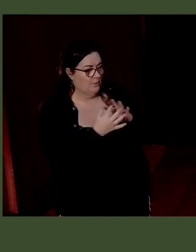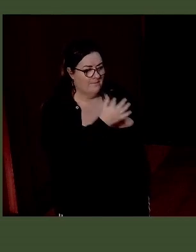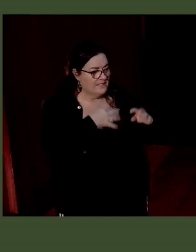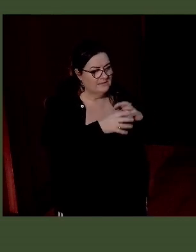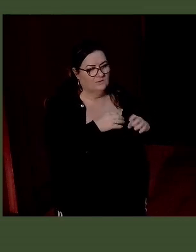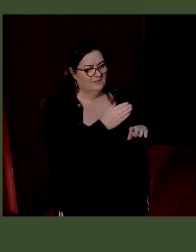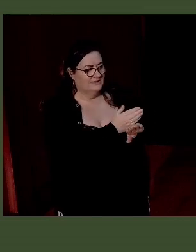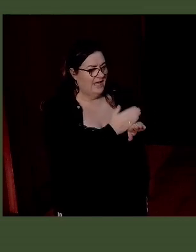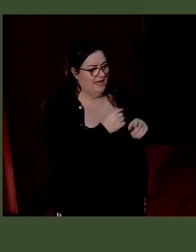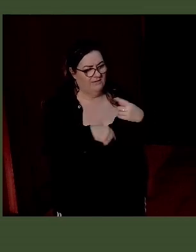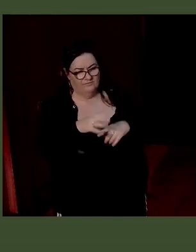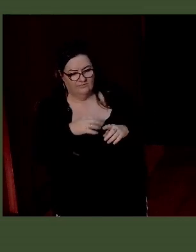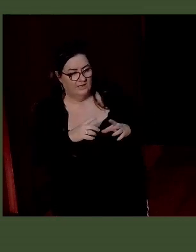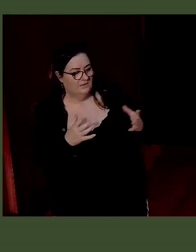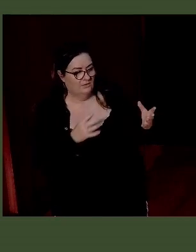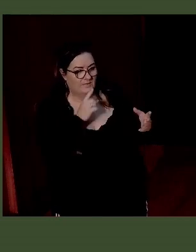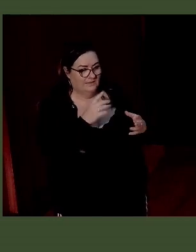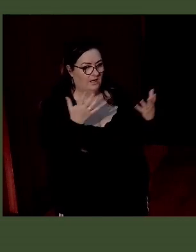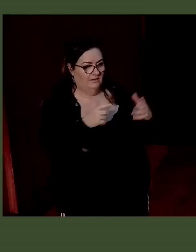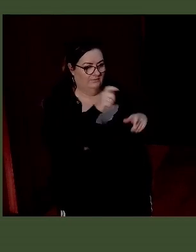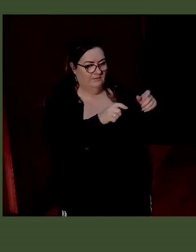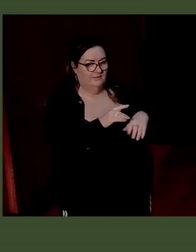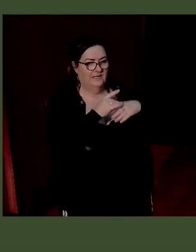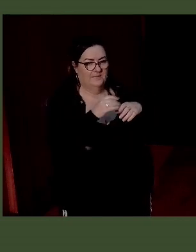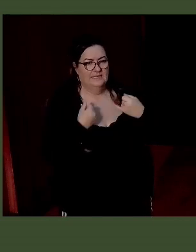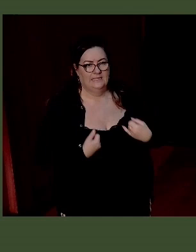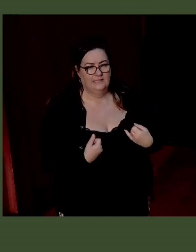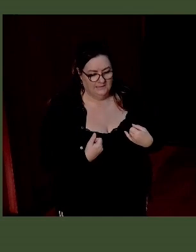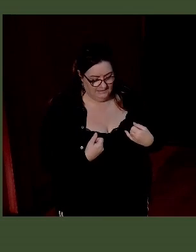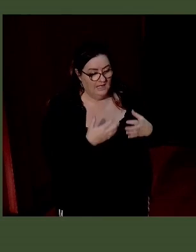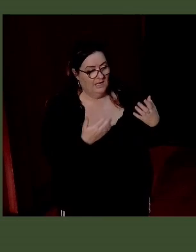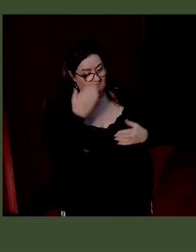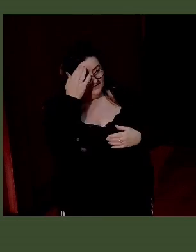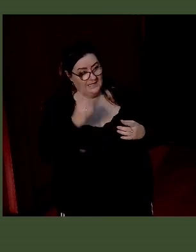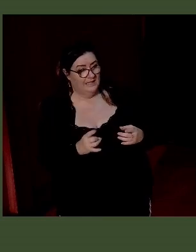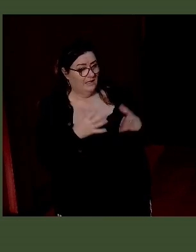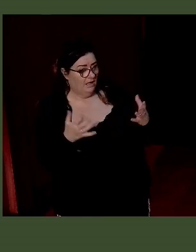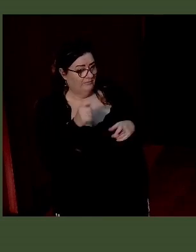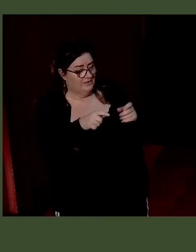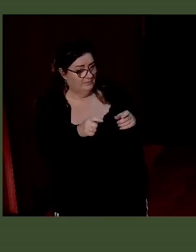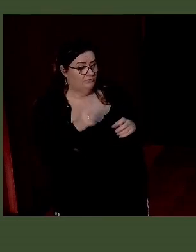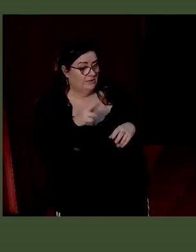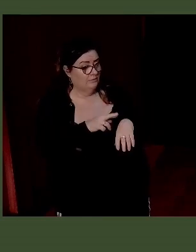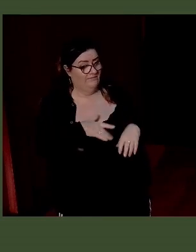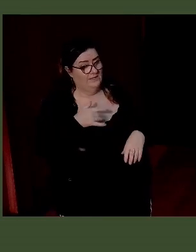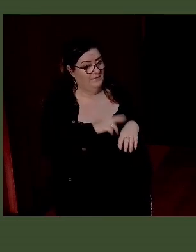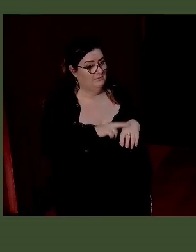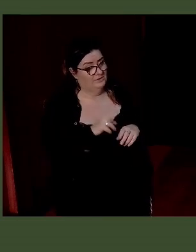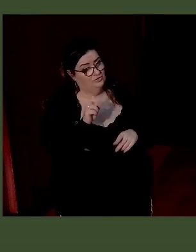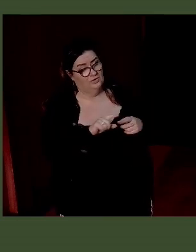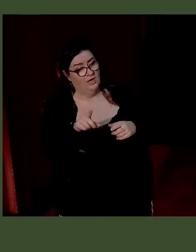and a lot of the staff became tubercular as a consequence. Many of the inmates in the mental hospital had recovered and should have gone home, but they had nowhere to